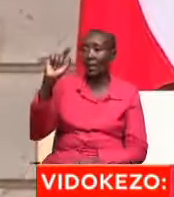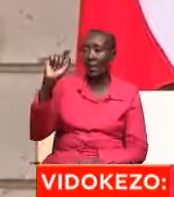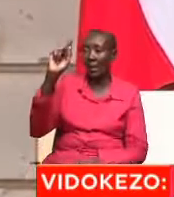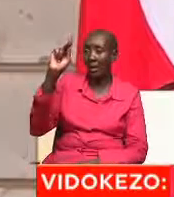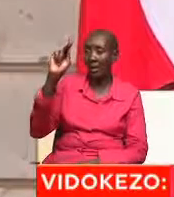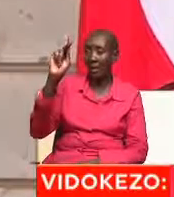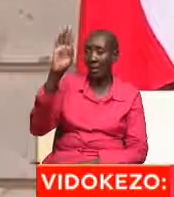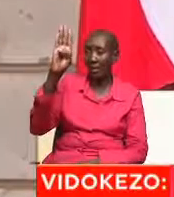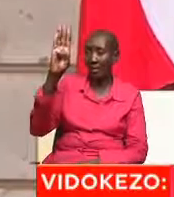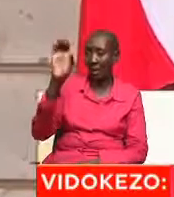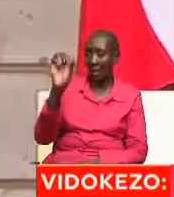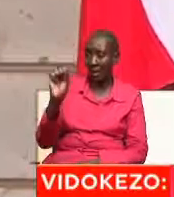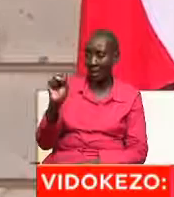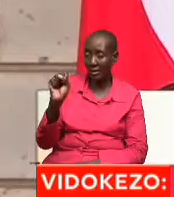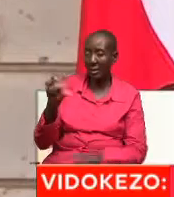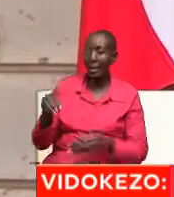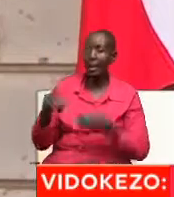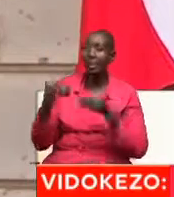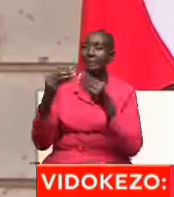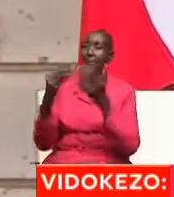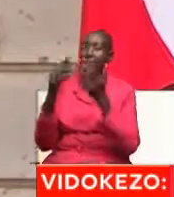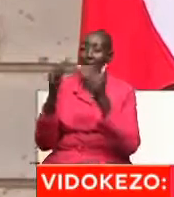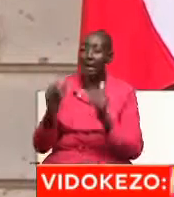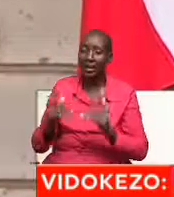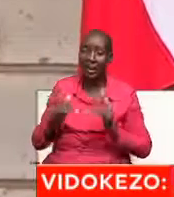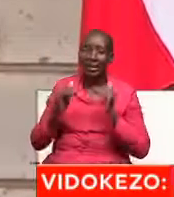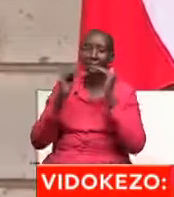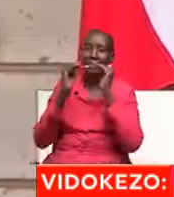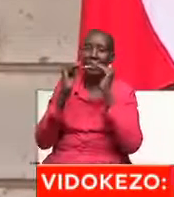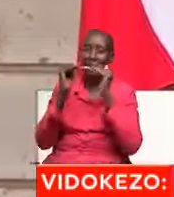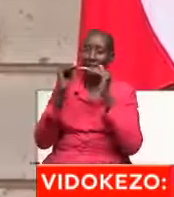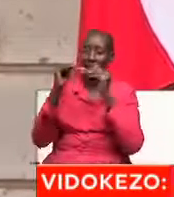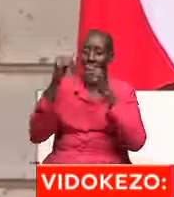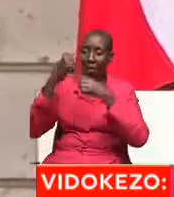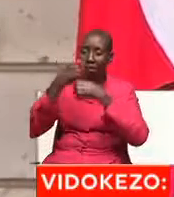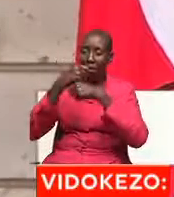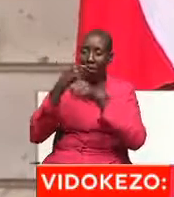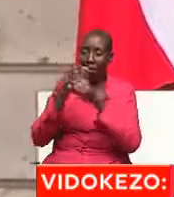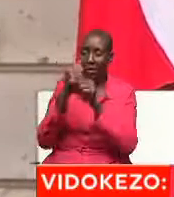Standards has provided standards for production of these